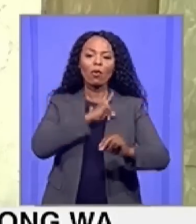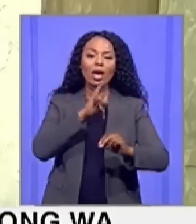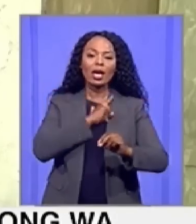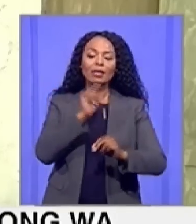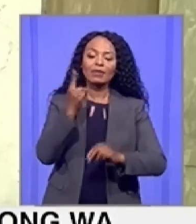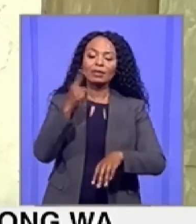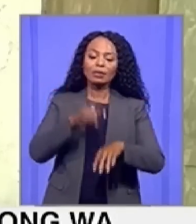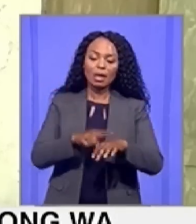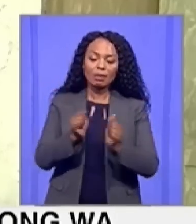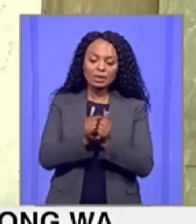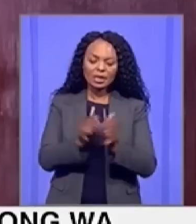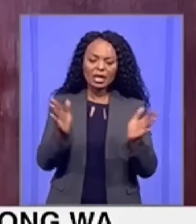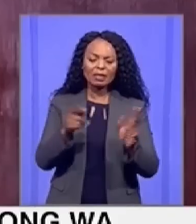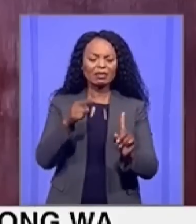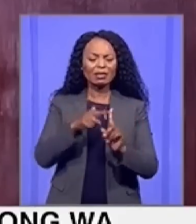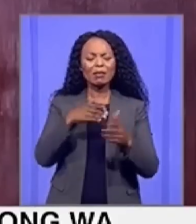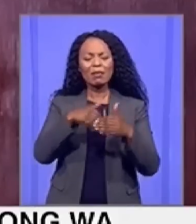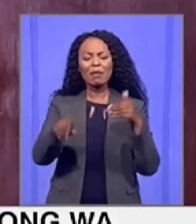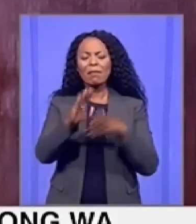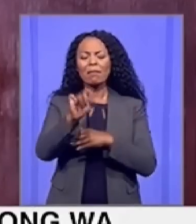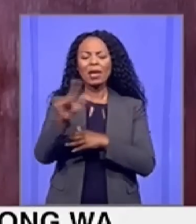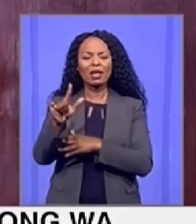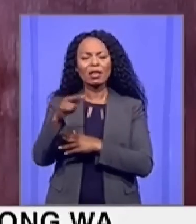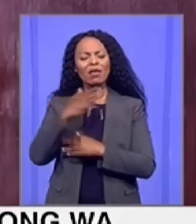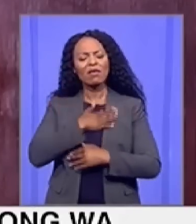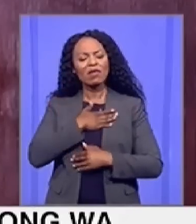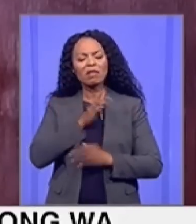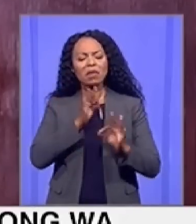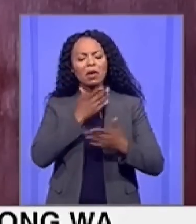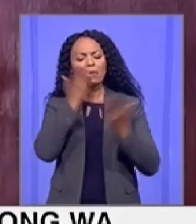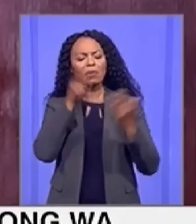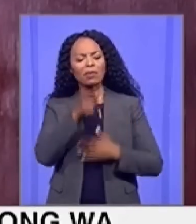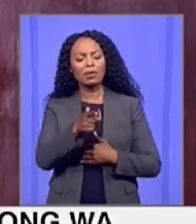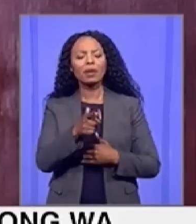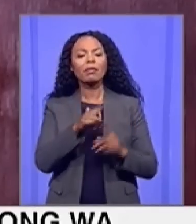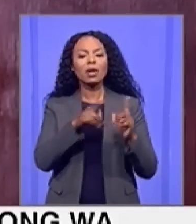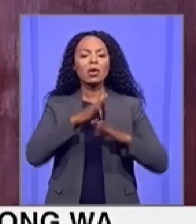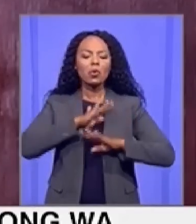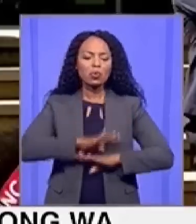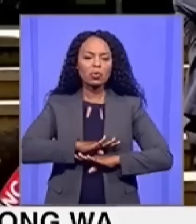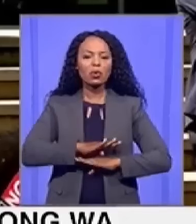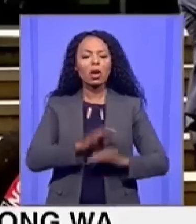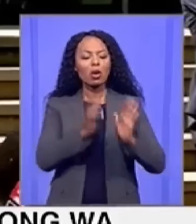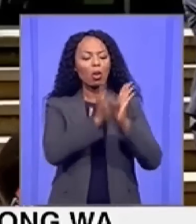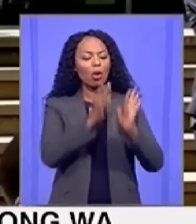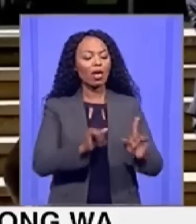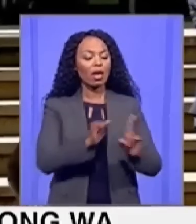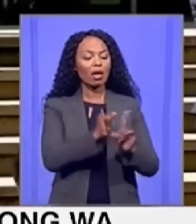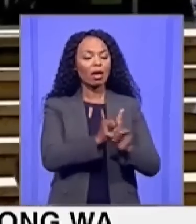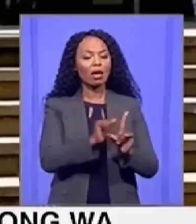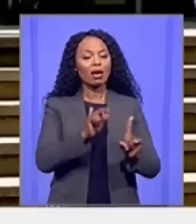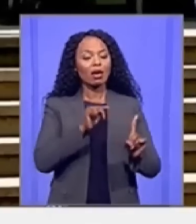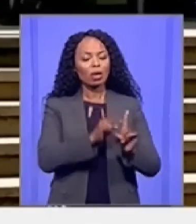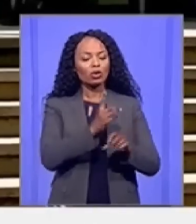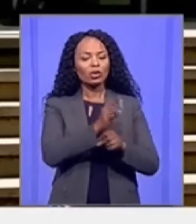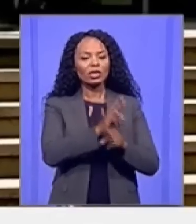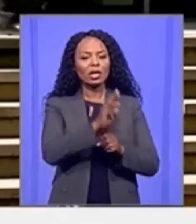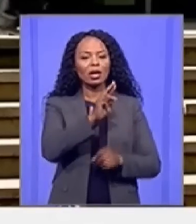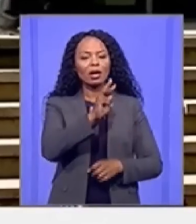gore molatofatso ntse ka beili. Babueledi ba ga Makutumana ba re ba santse ba seka katlholo. We are of a different